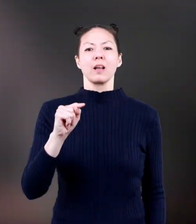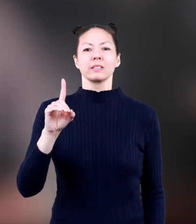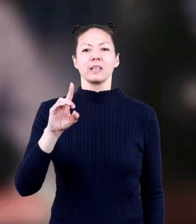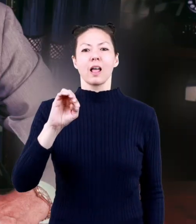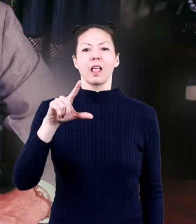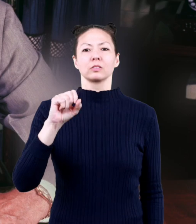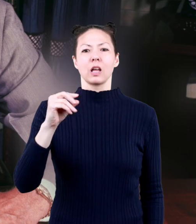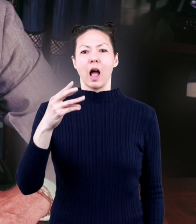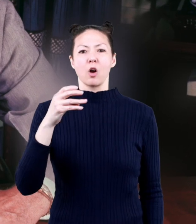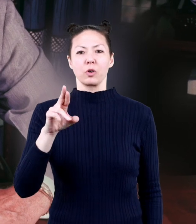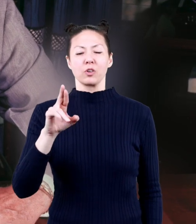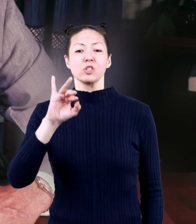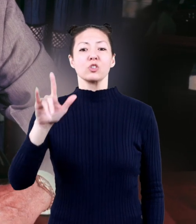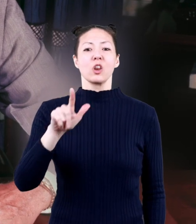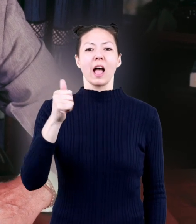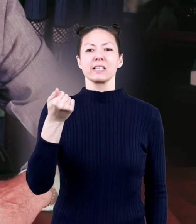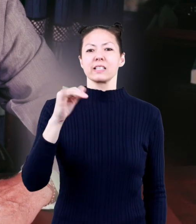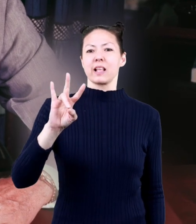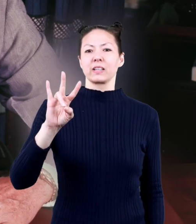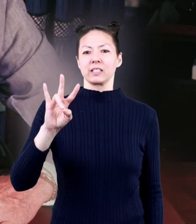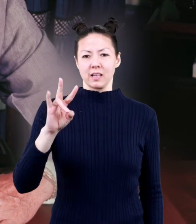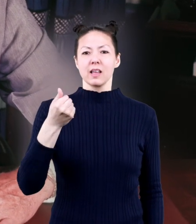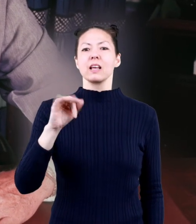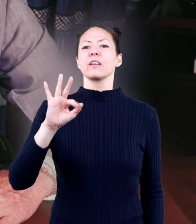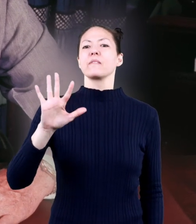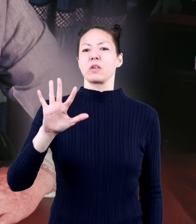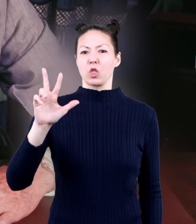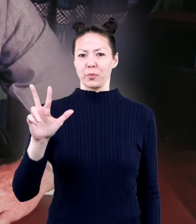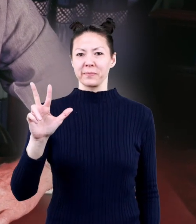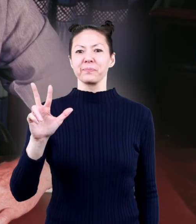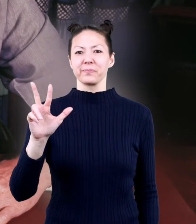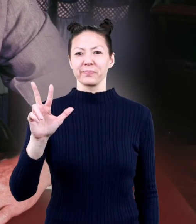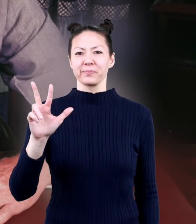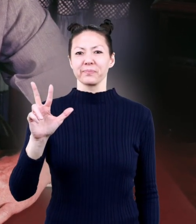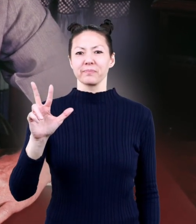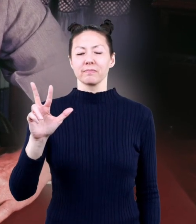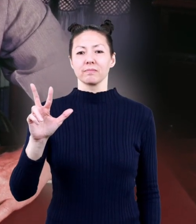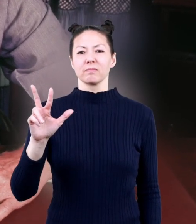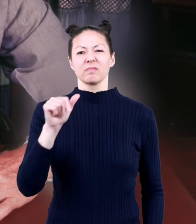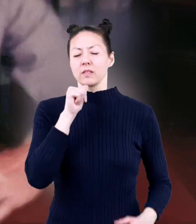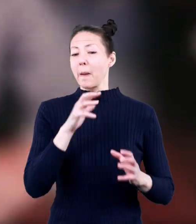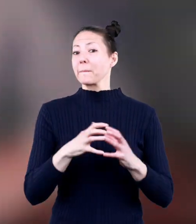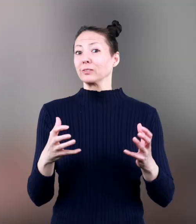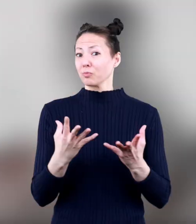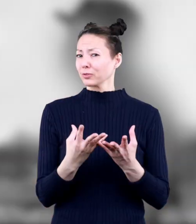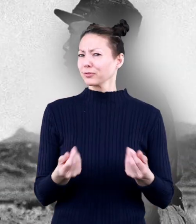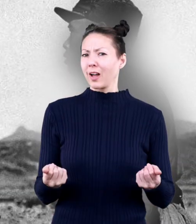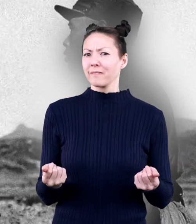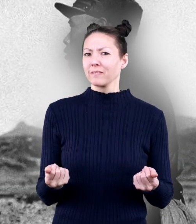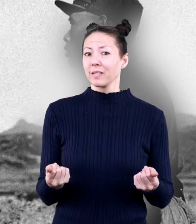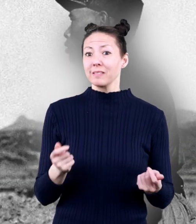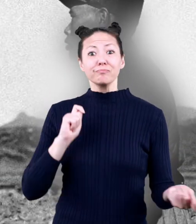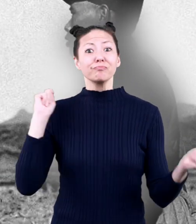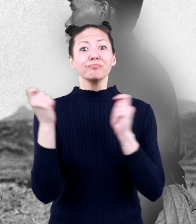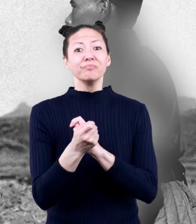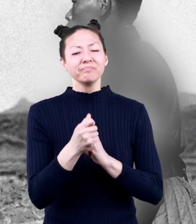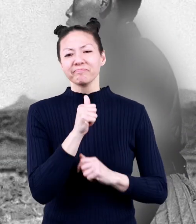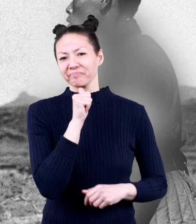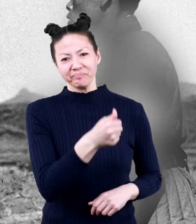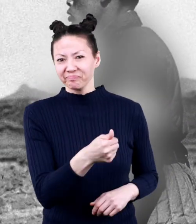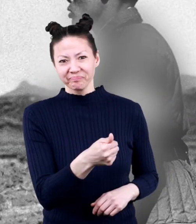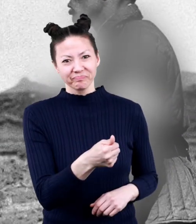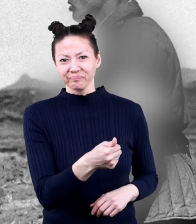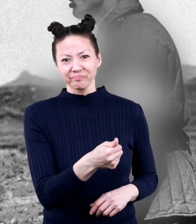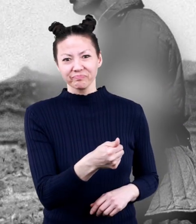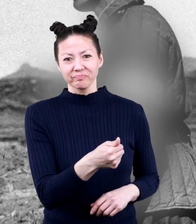President, Dwight D. Eisenhower, on July 17, 1953. Not much was resolved, and